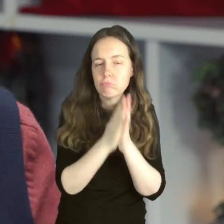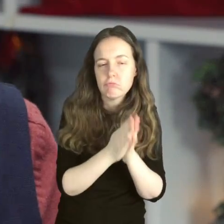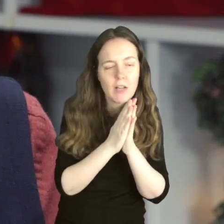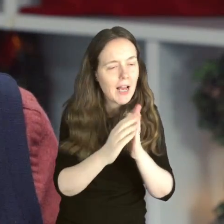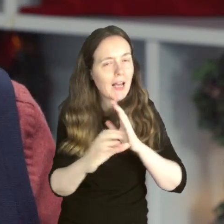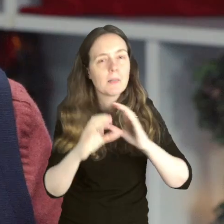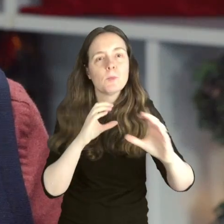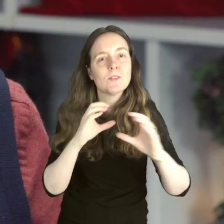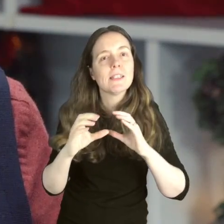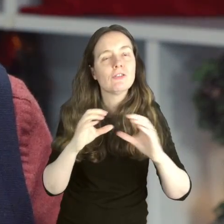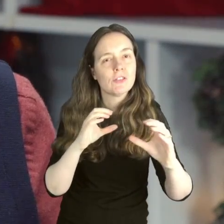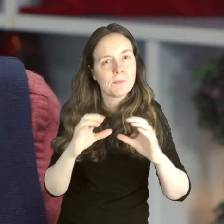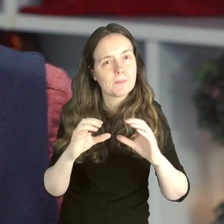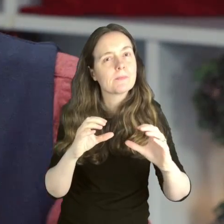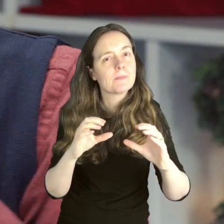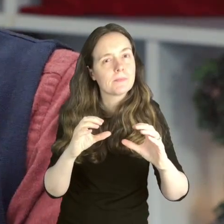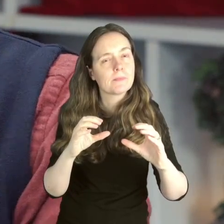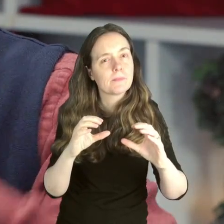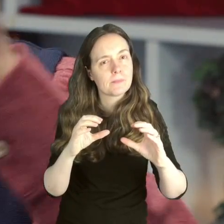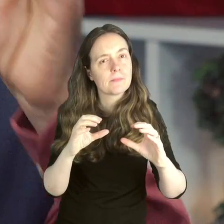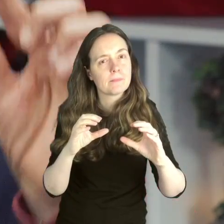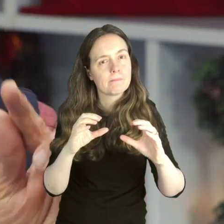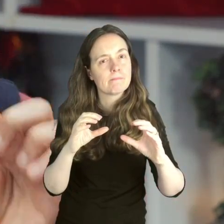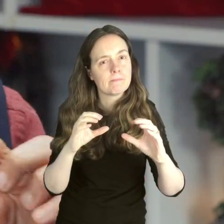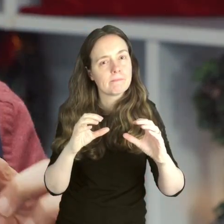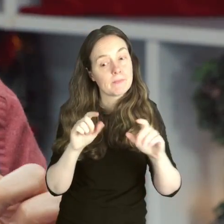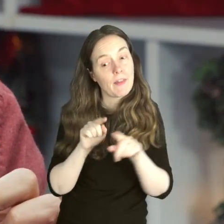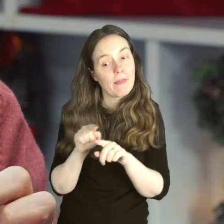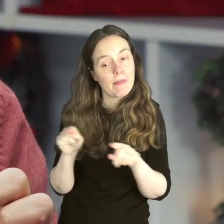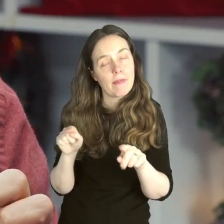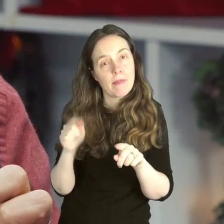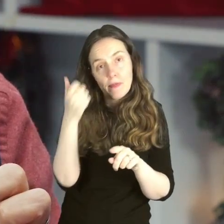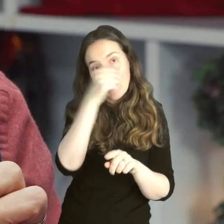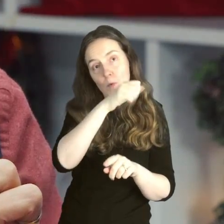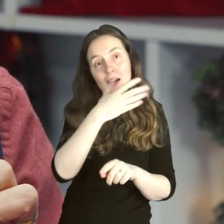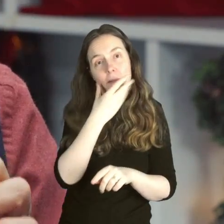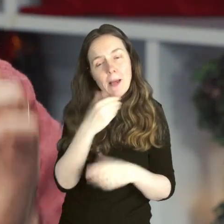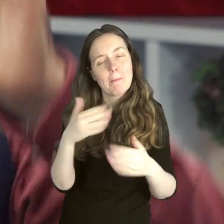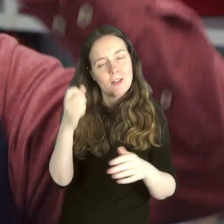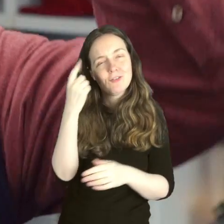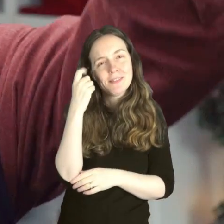of communication. And they had understood